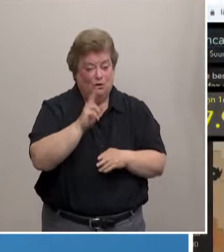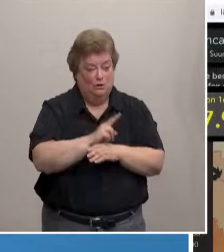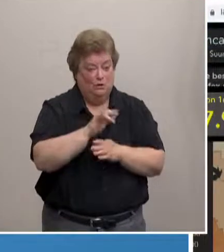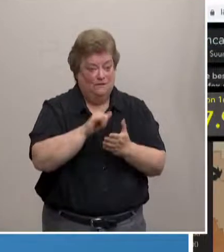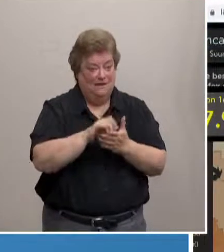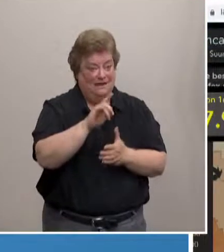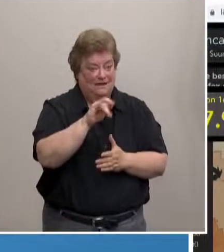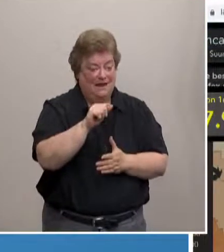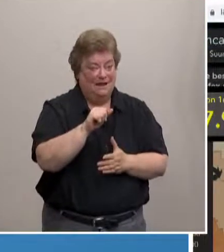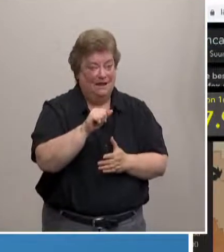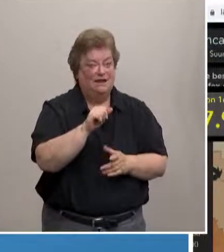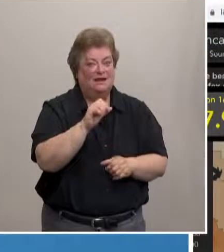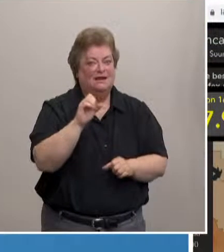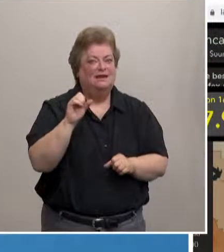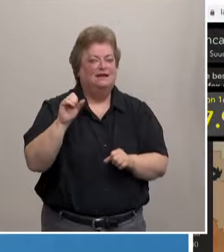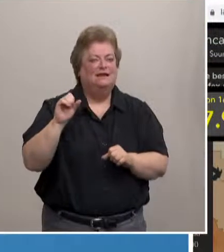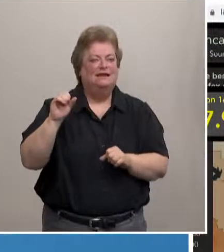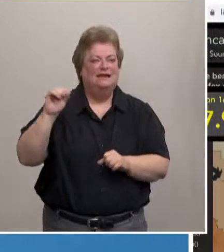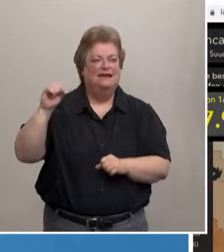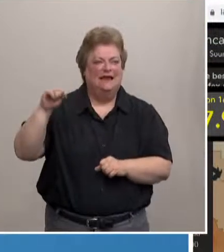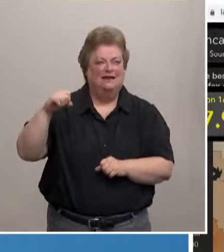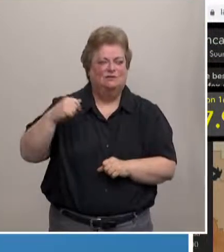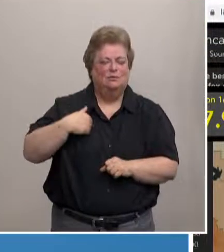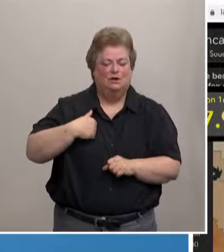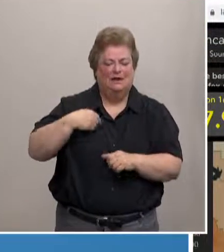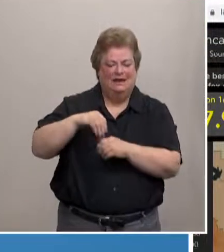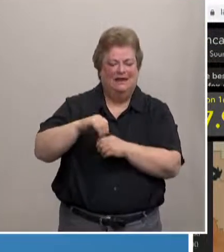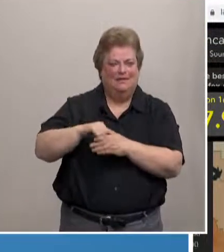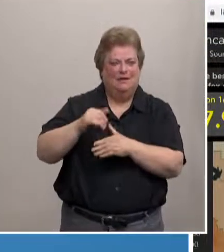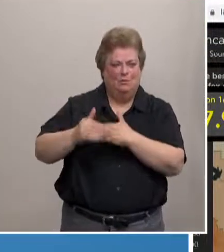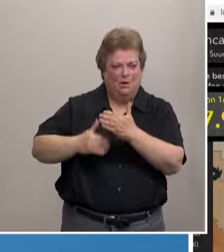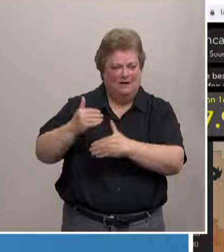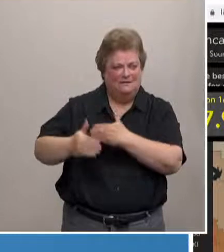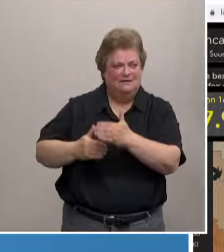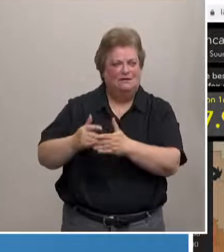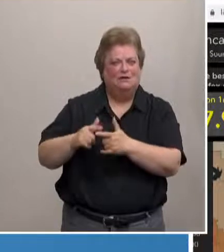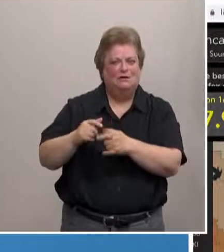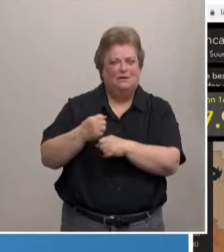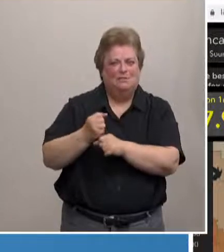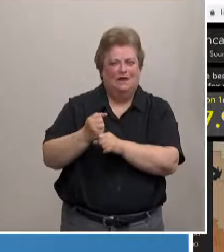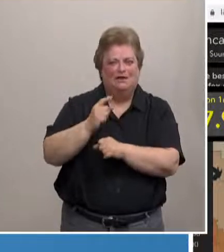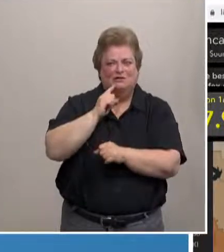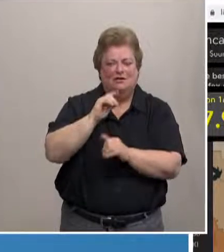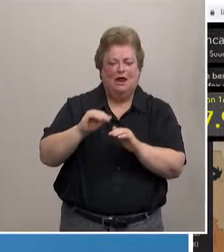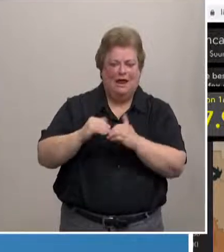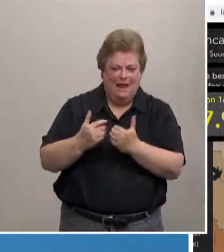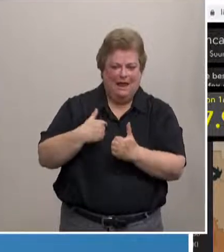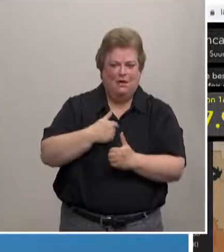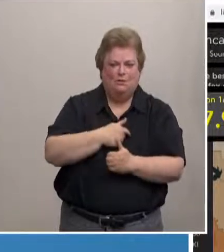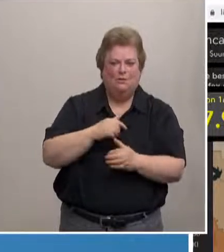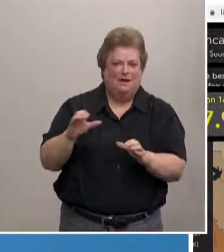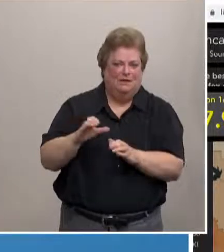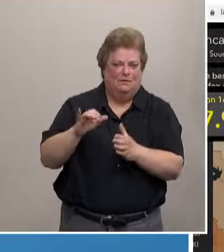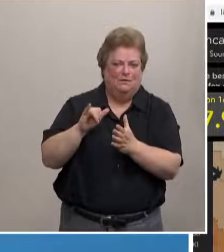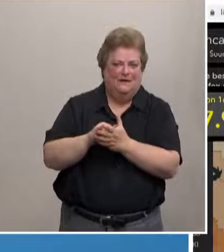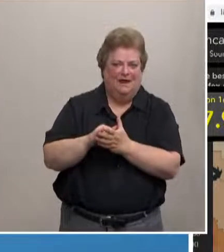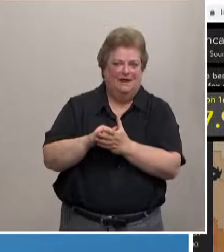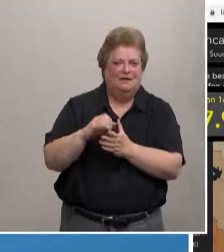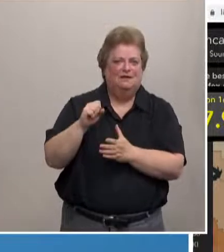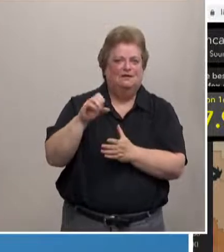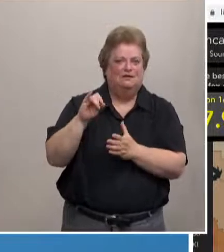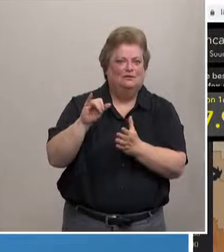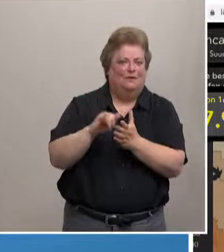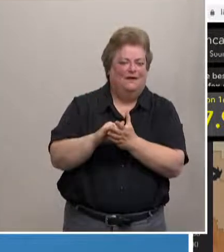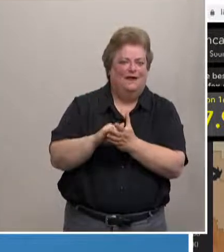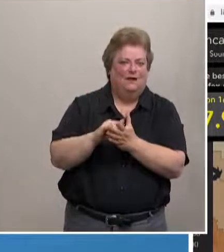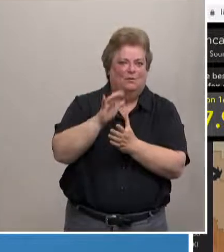population? Yeah, it is. And we're in the process of making sure how we do that, so that it will be